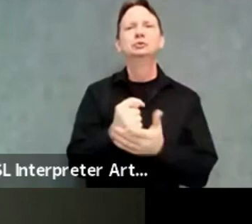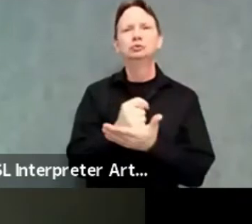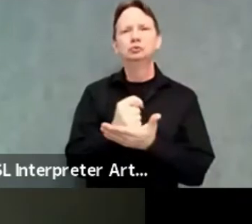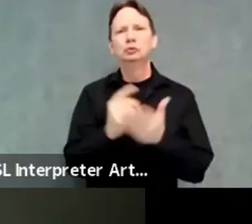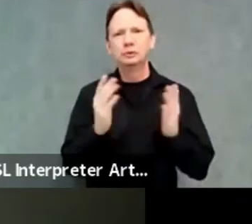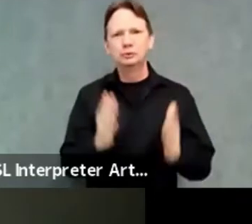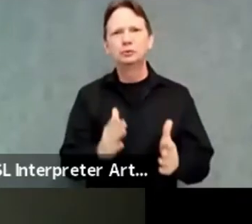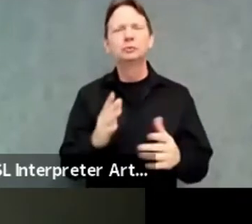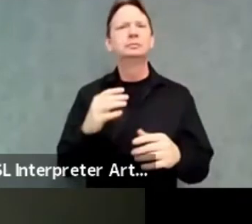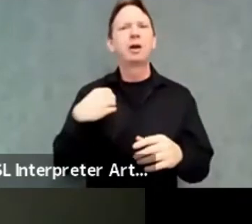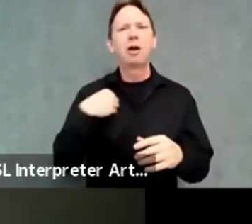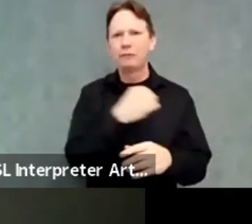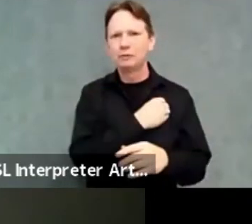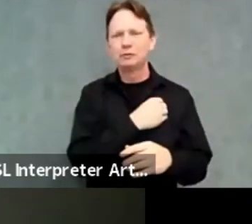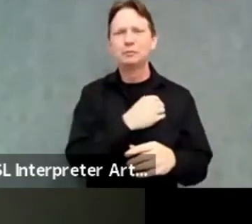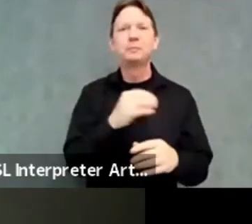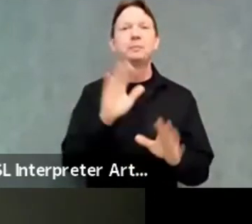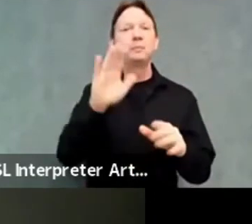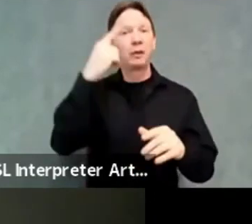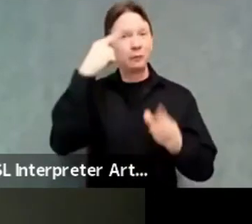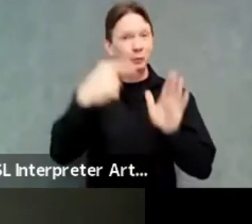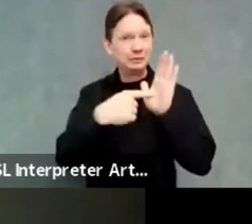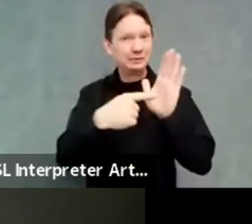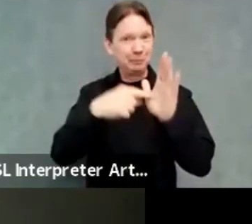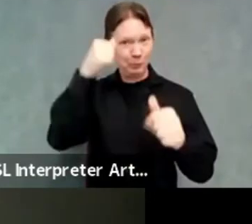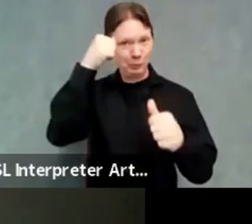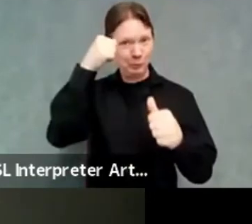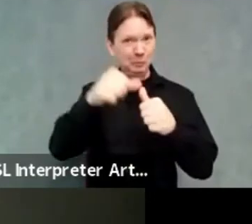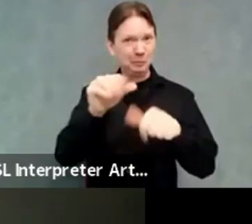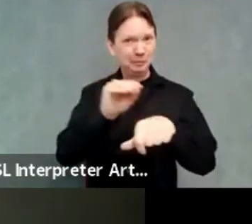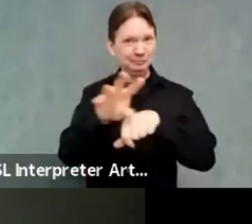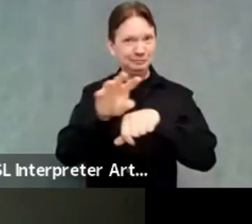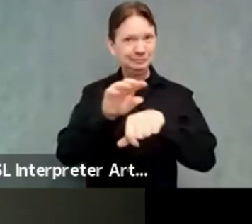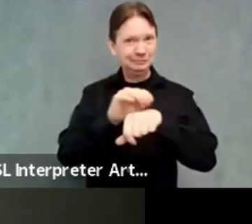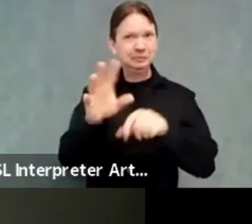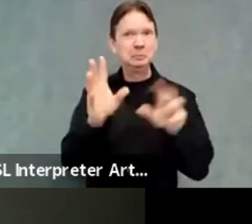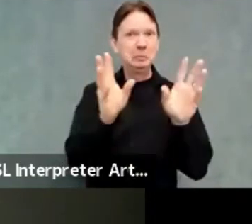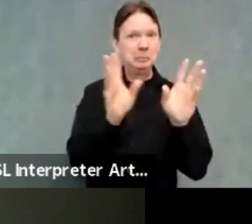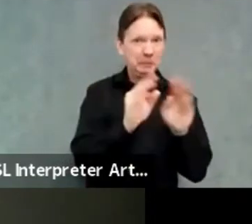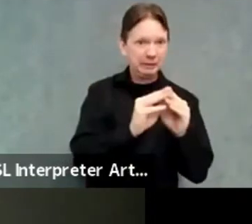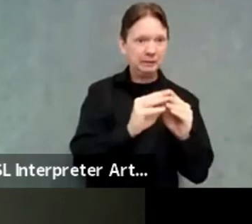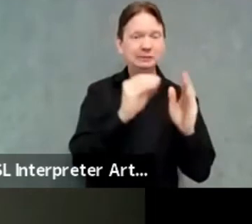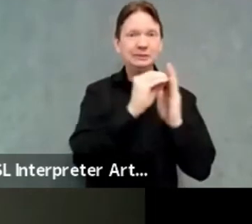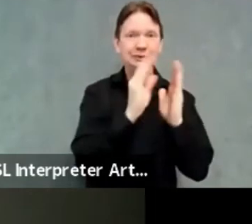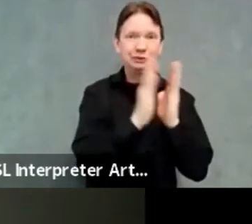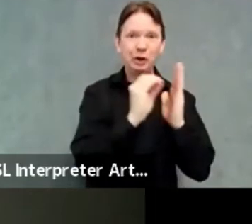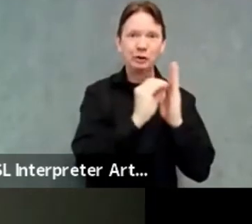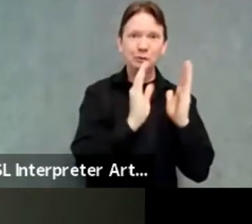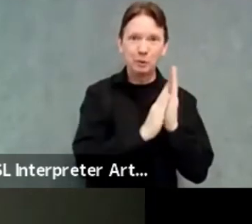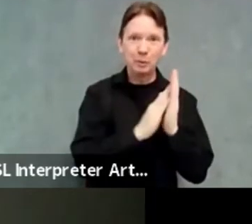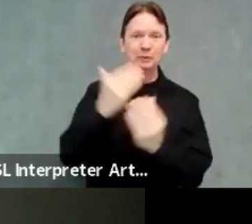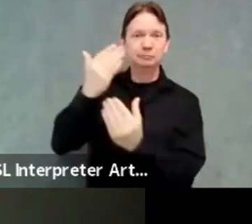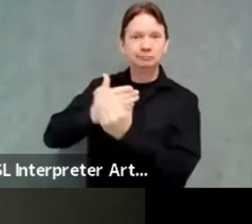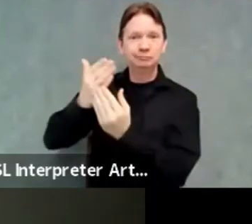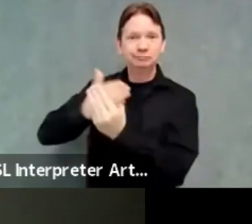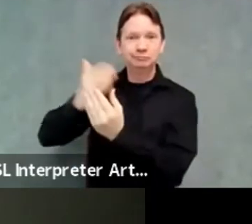about, if you've kept records throughout the year, it should be relatively easy to do. But it's like asking for things like, did you have an agenda for your business meeting?